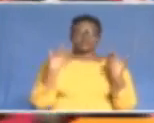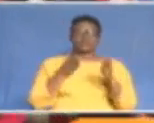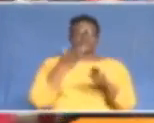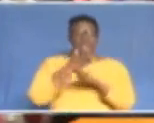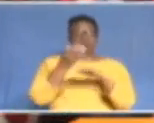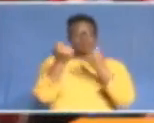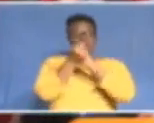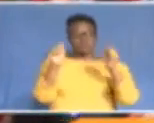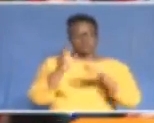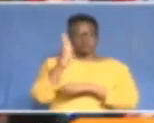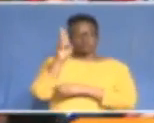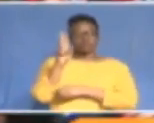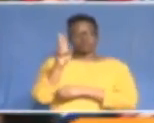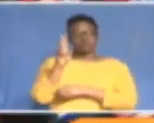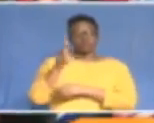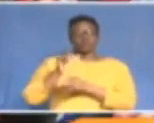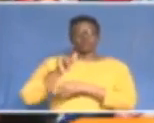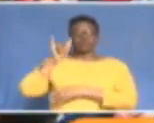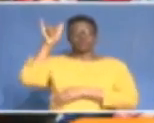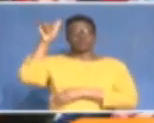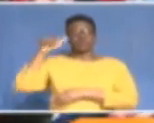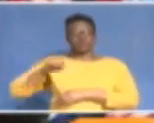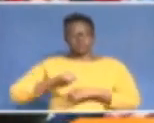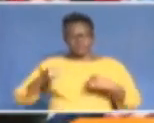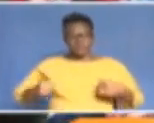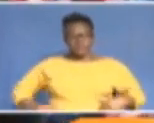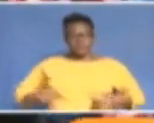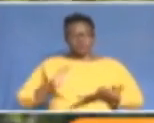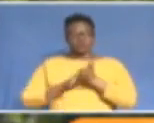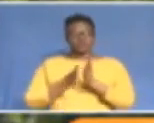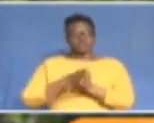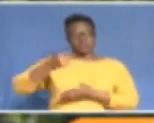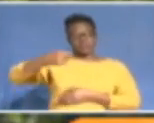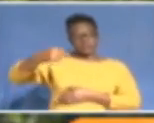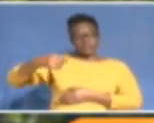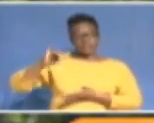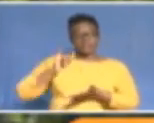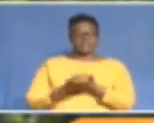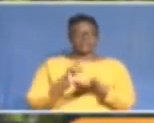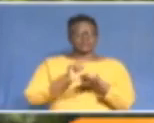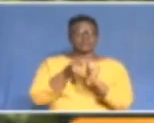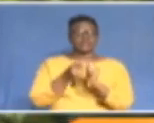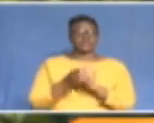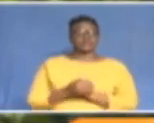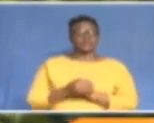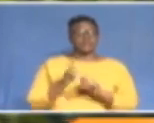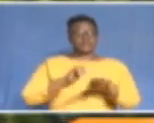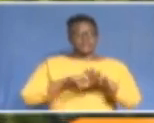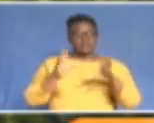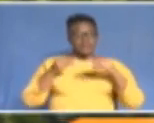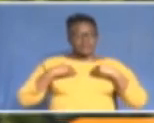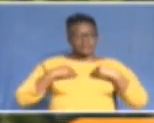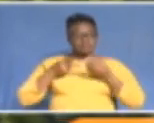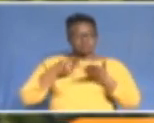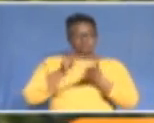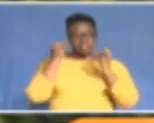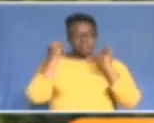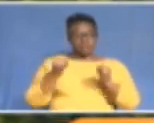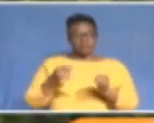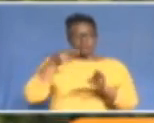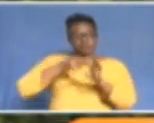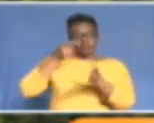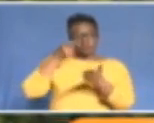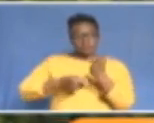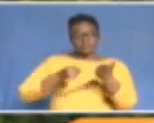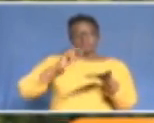President Kenyatta left the country for China without assenting to the amendments. In accepting to pay the new fuel price, what you're